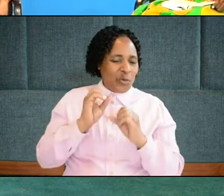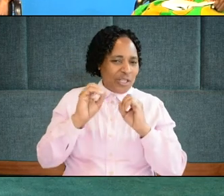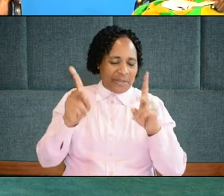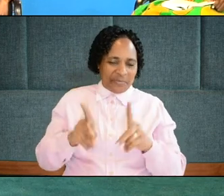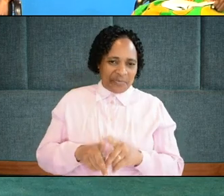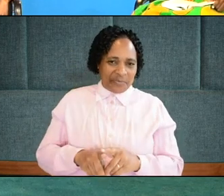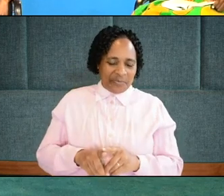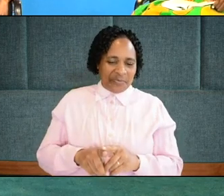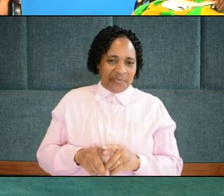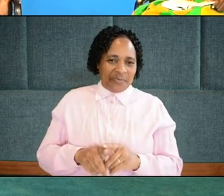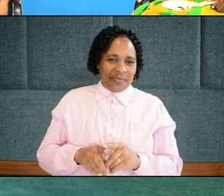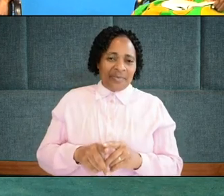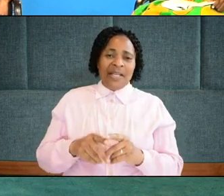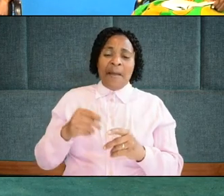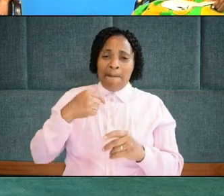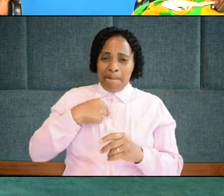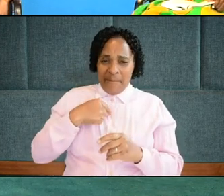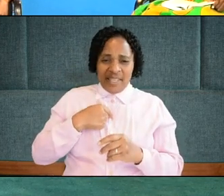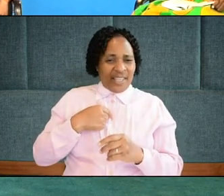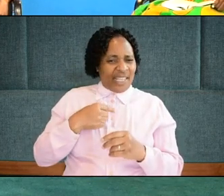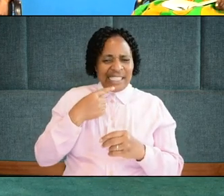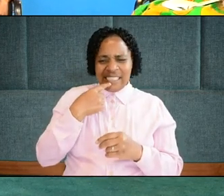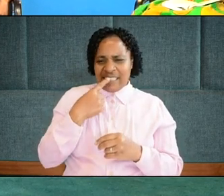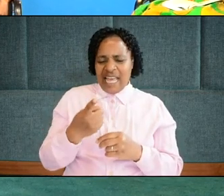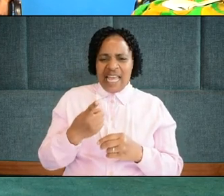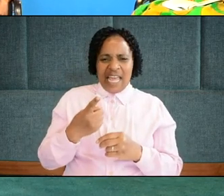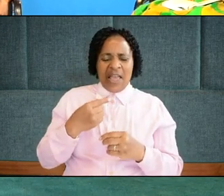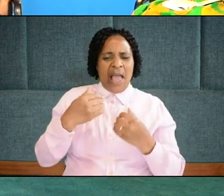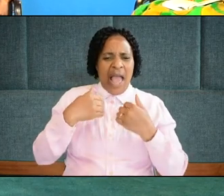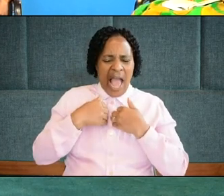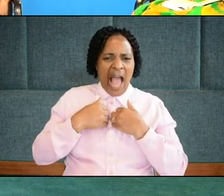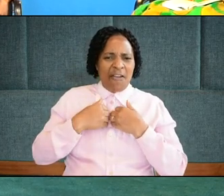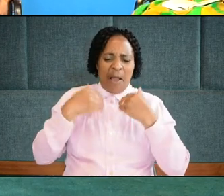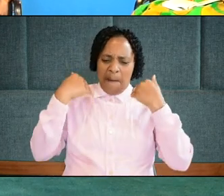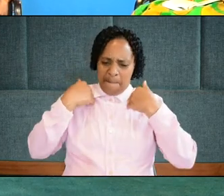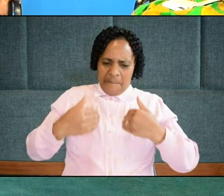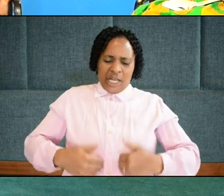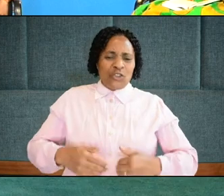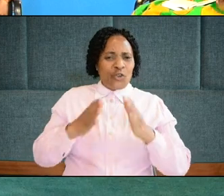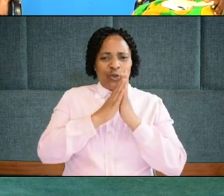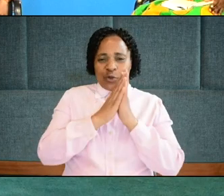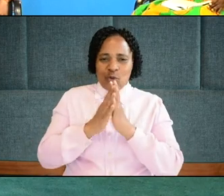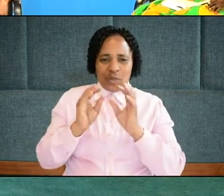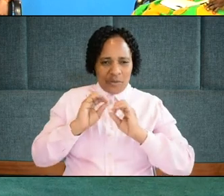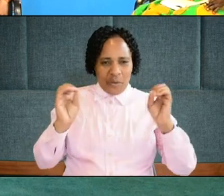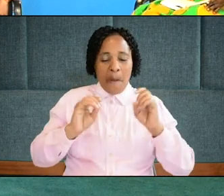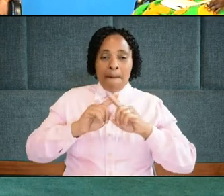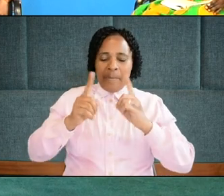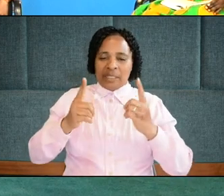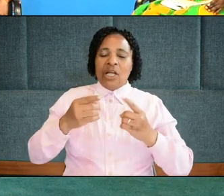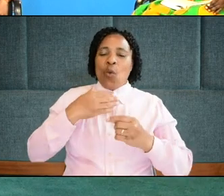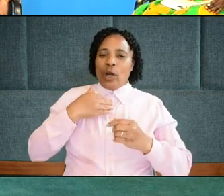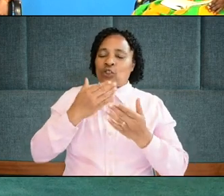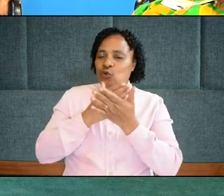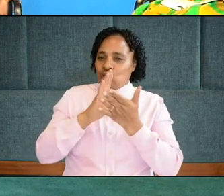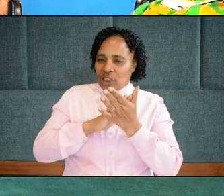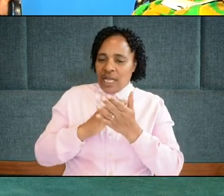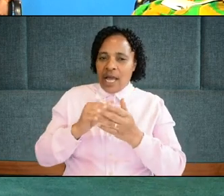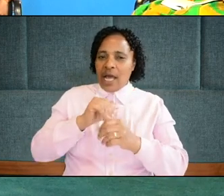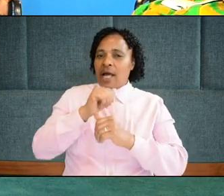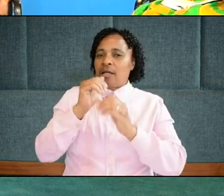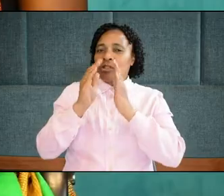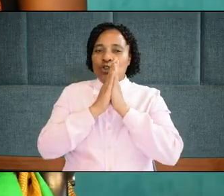so I wouldn't say that I have like a personal story, but I would like to share a story